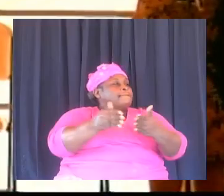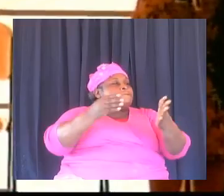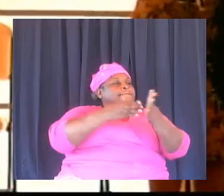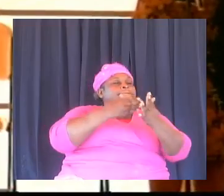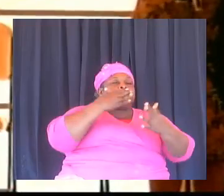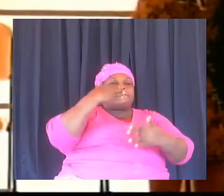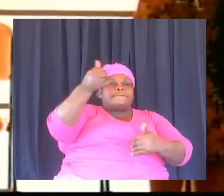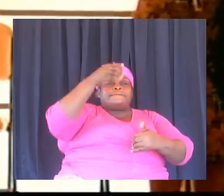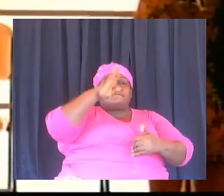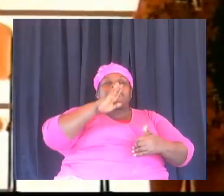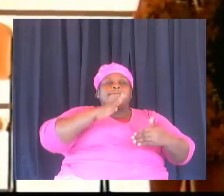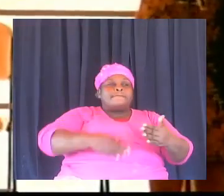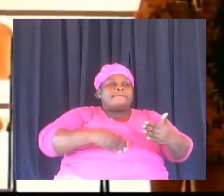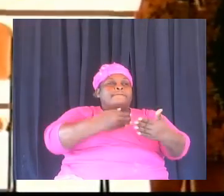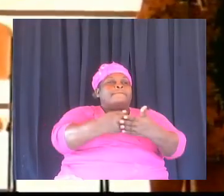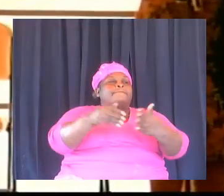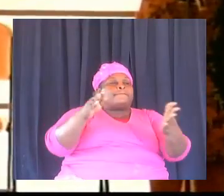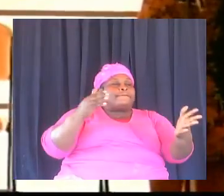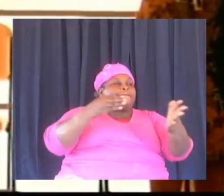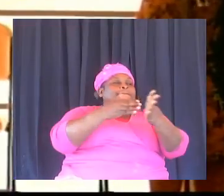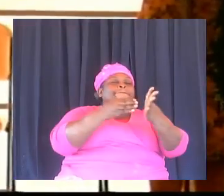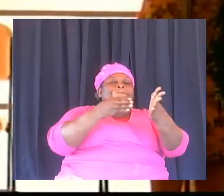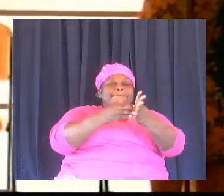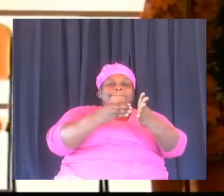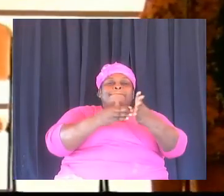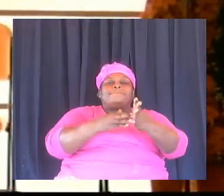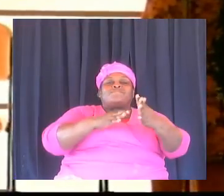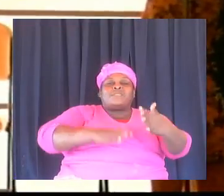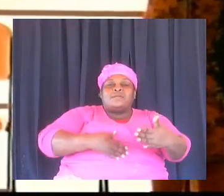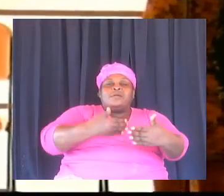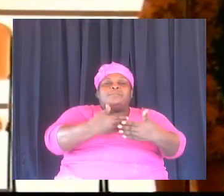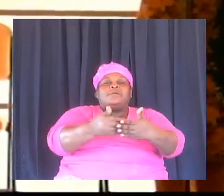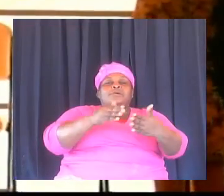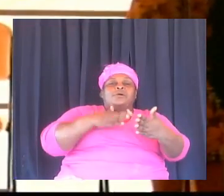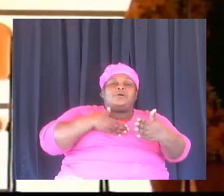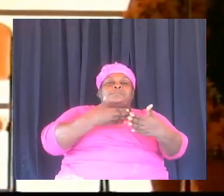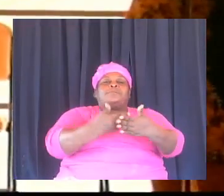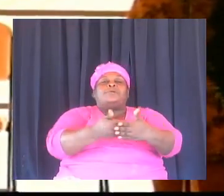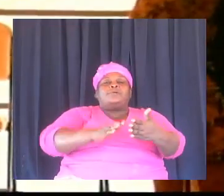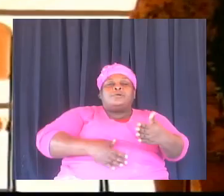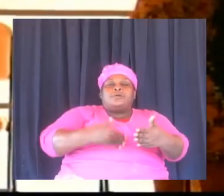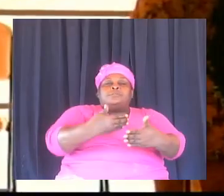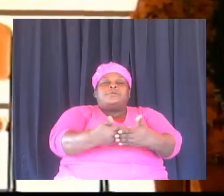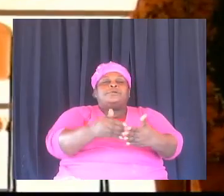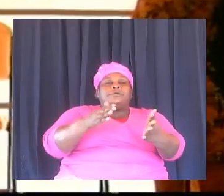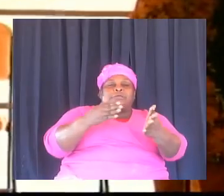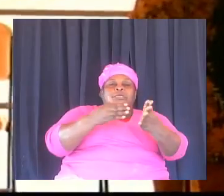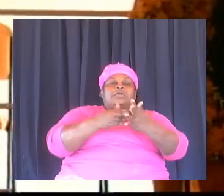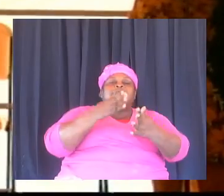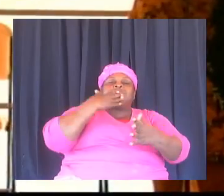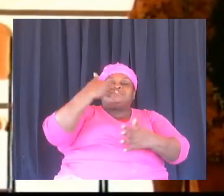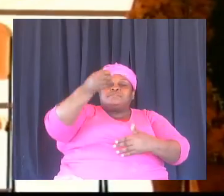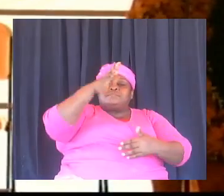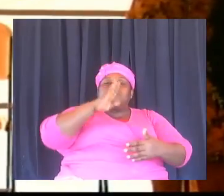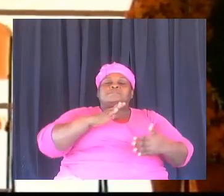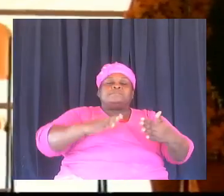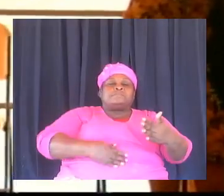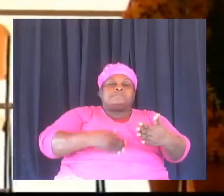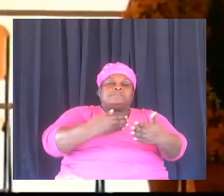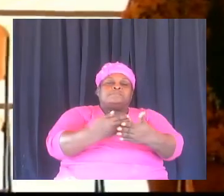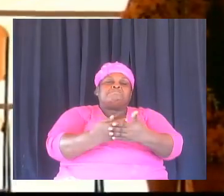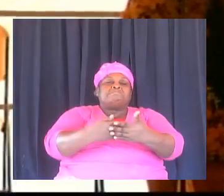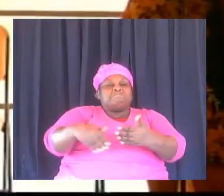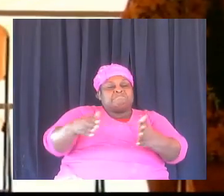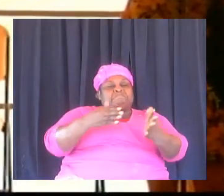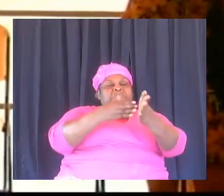Born again. Thank God I'm born again. Born again. Thank God